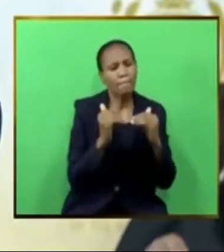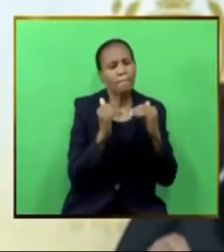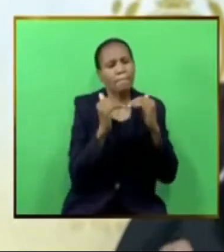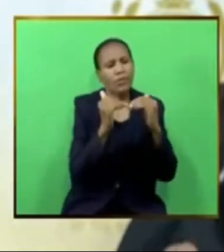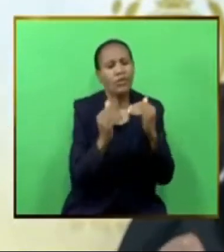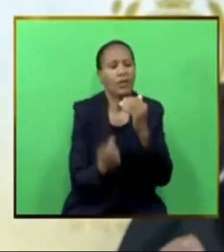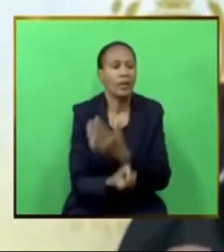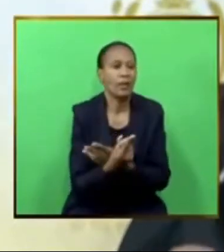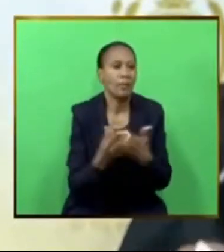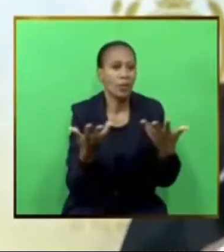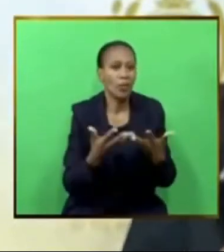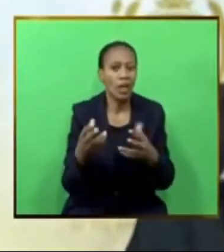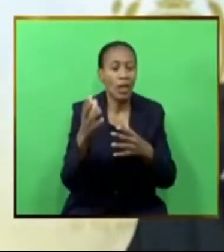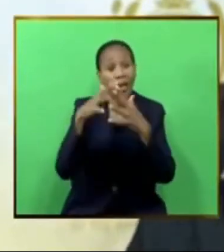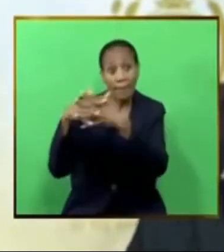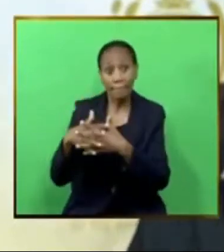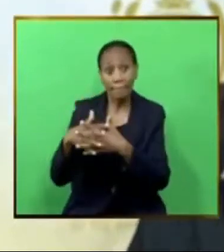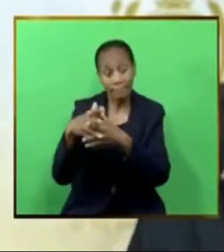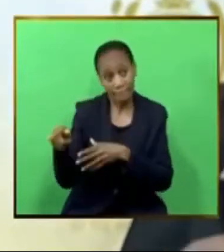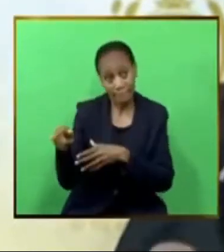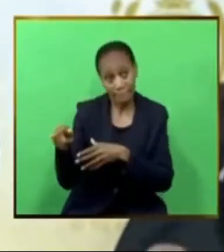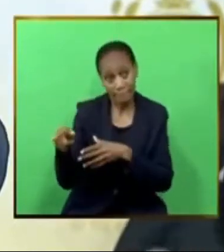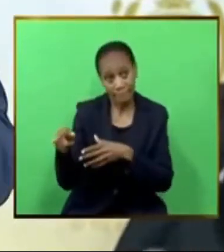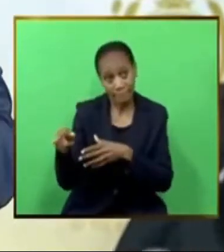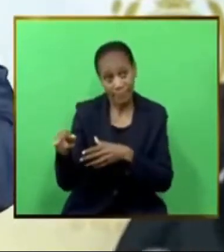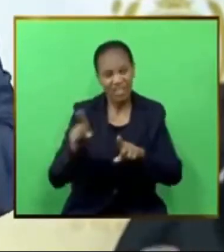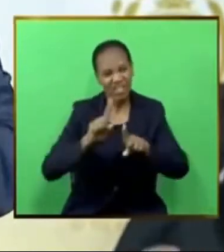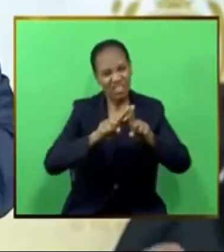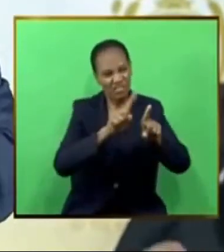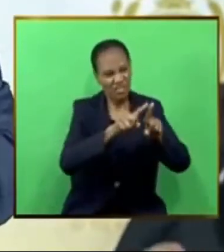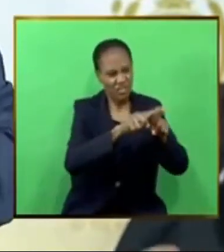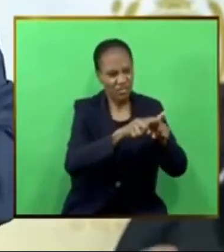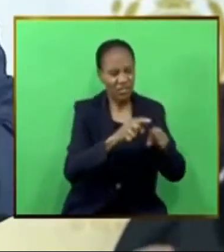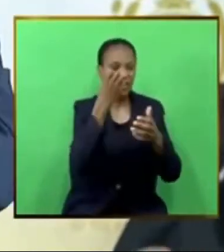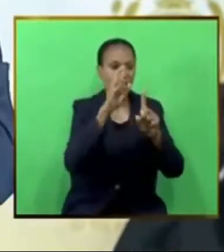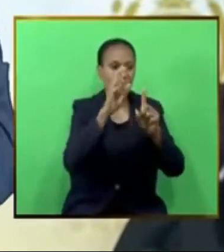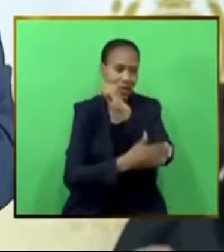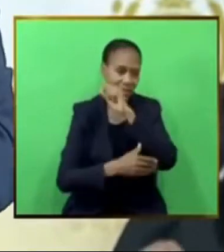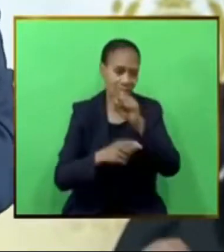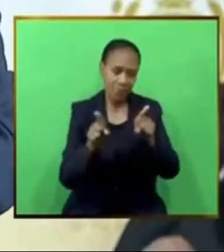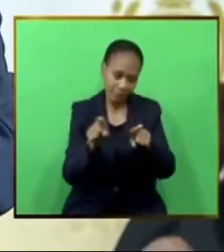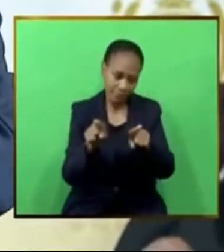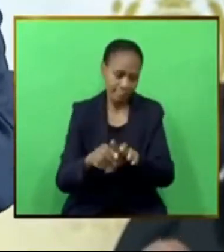growth in the United States and several large economies.